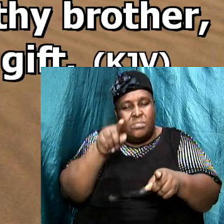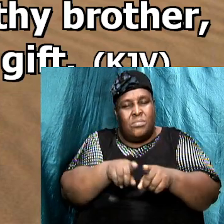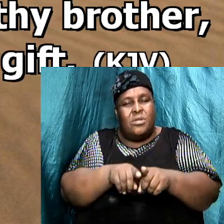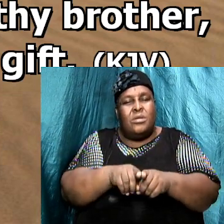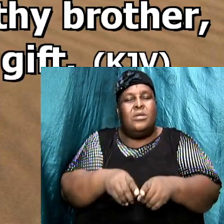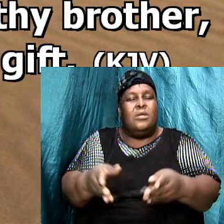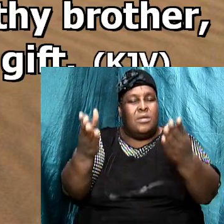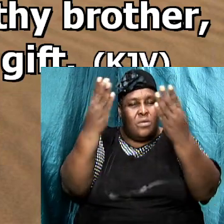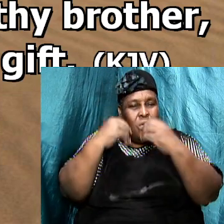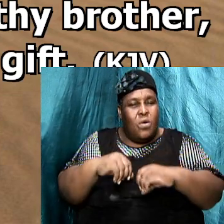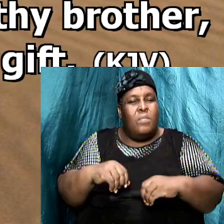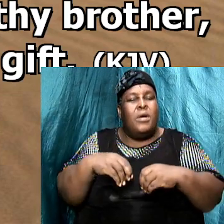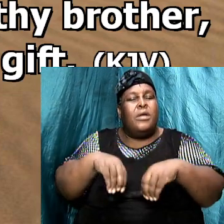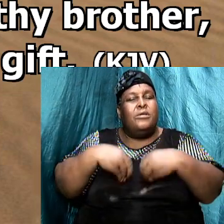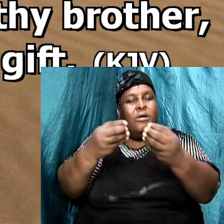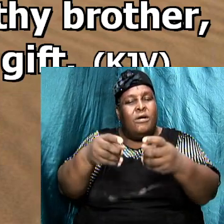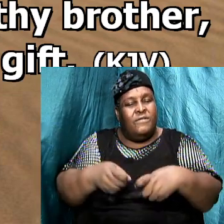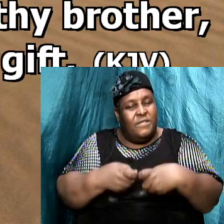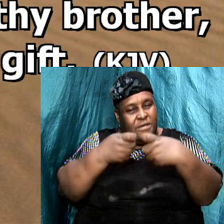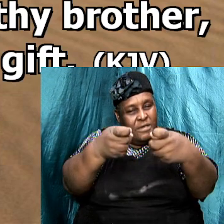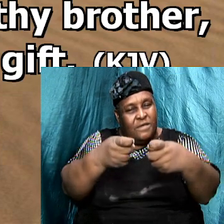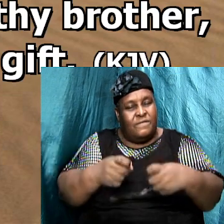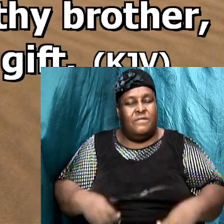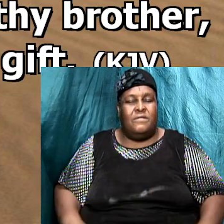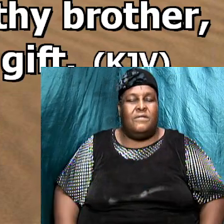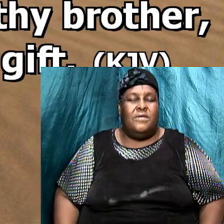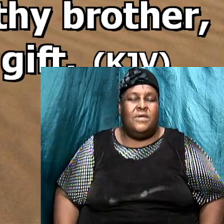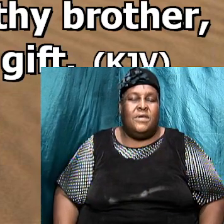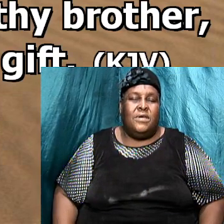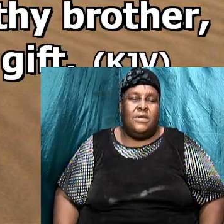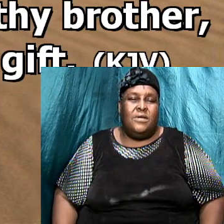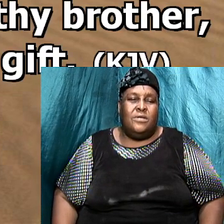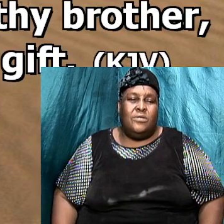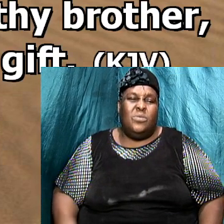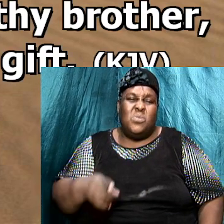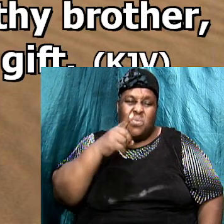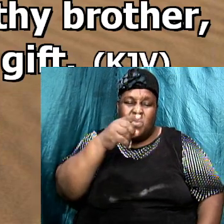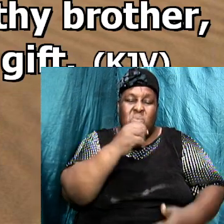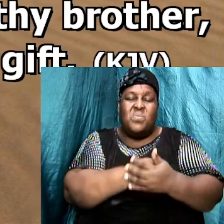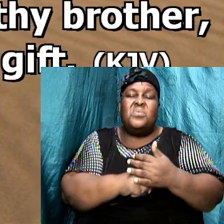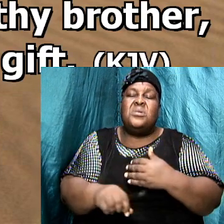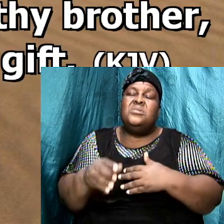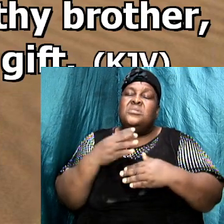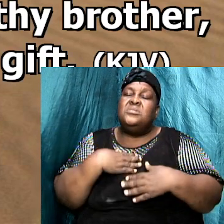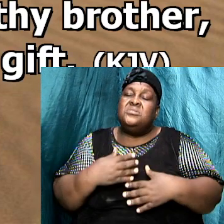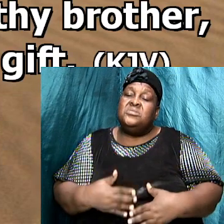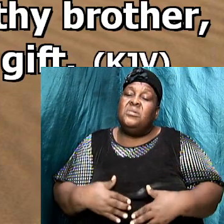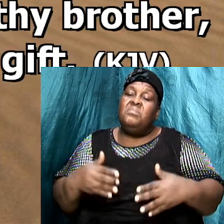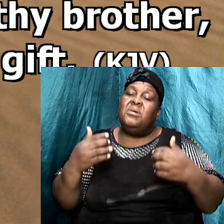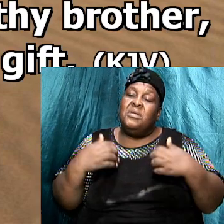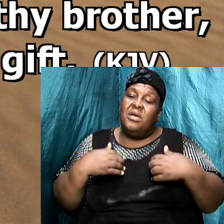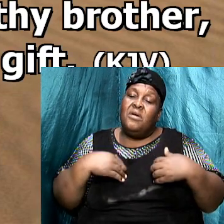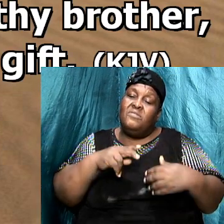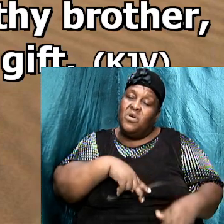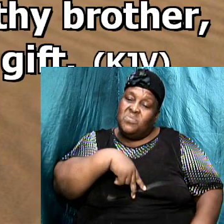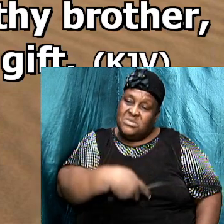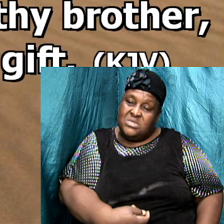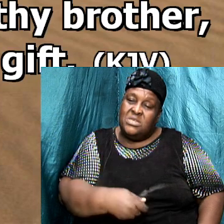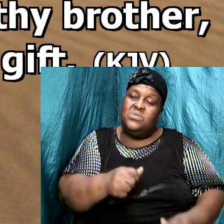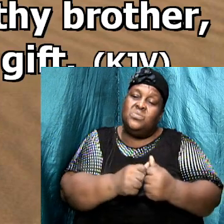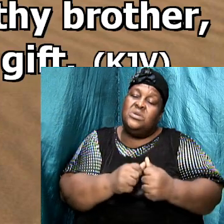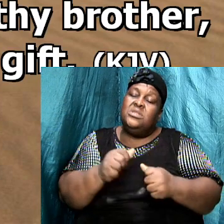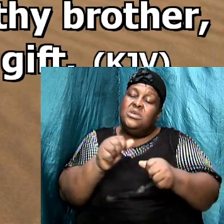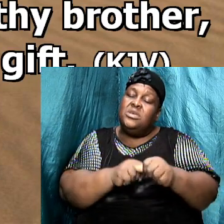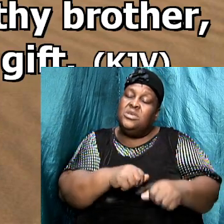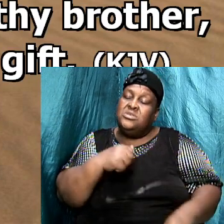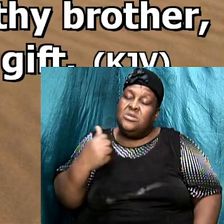that gift. In other words, if you and somebody have a little contention, have